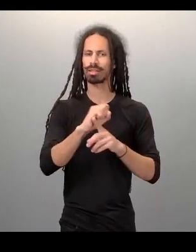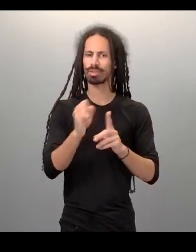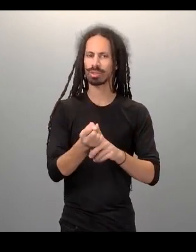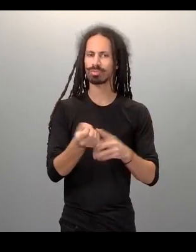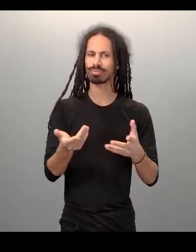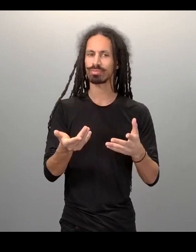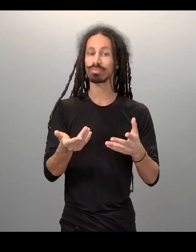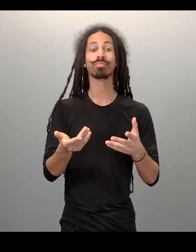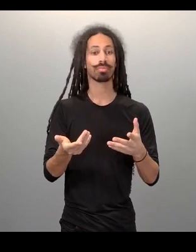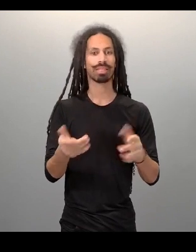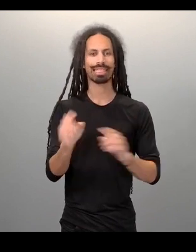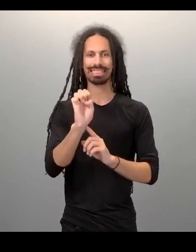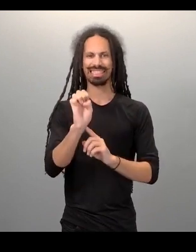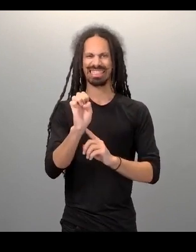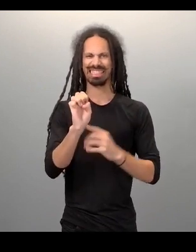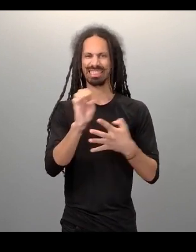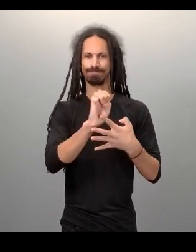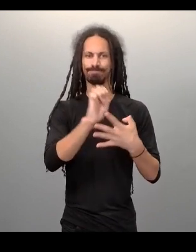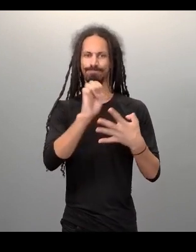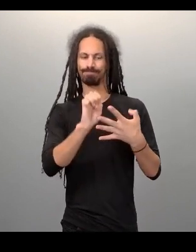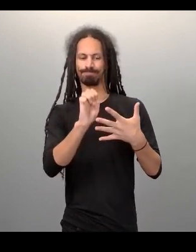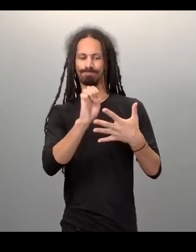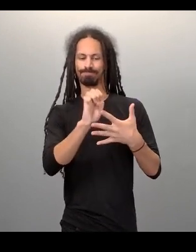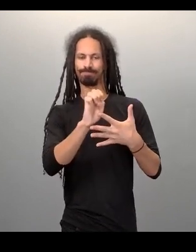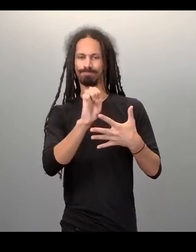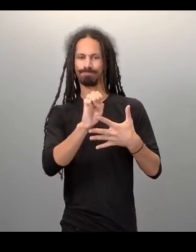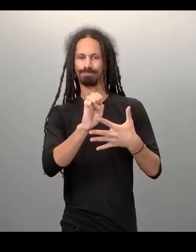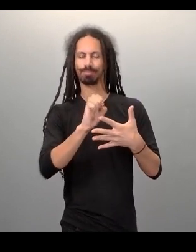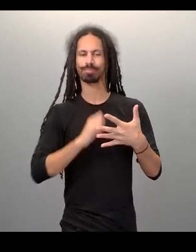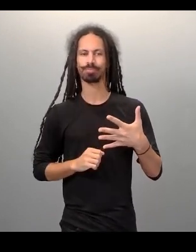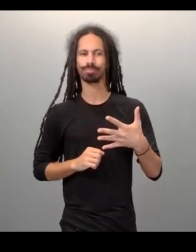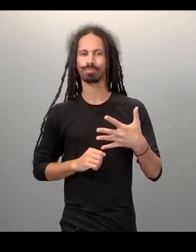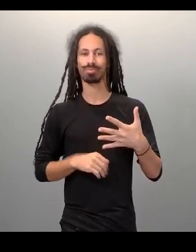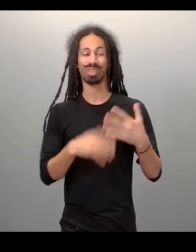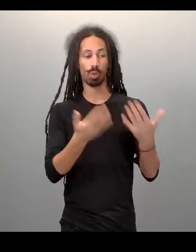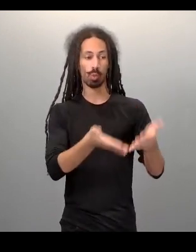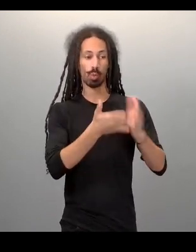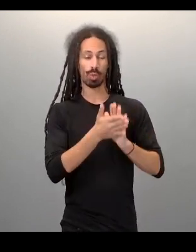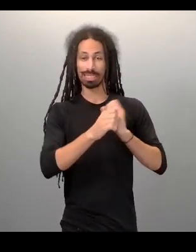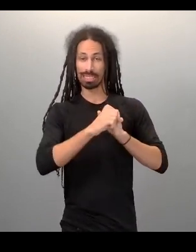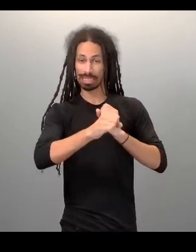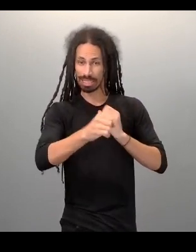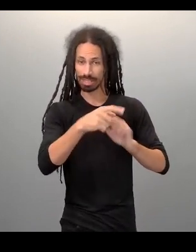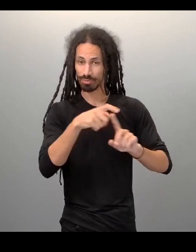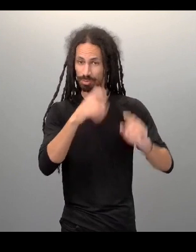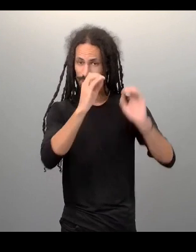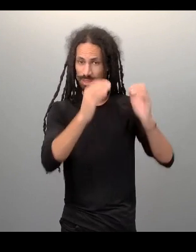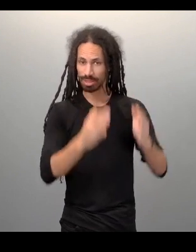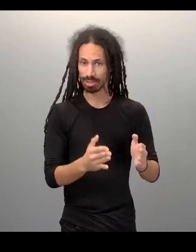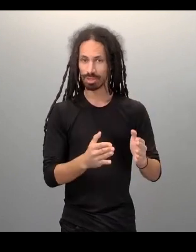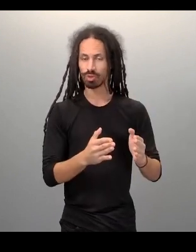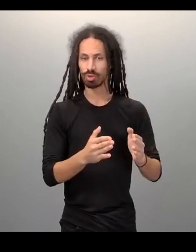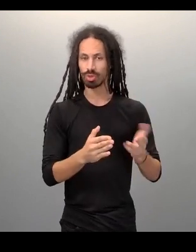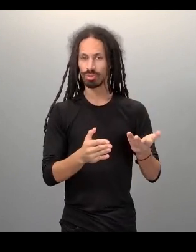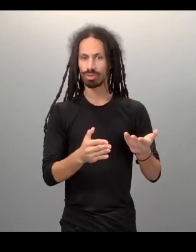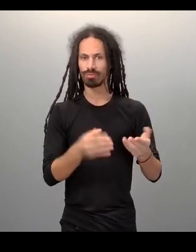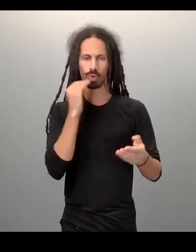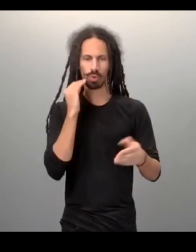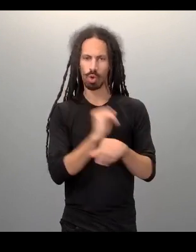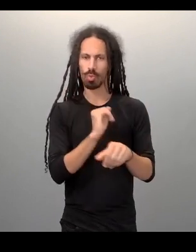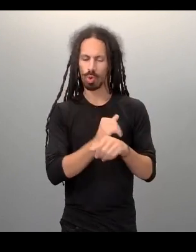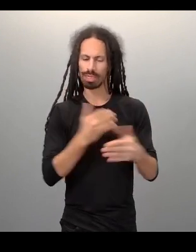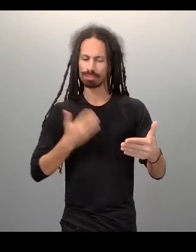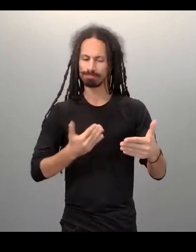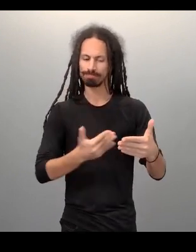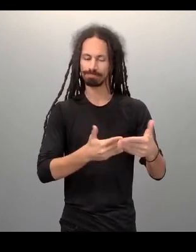email, and that is situation E. You need to request an extension from your instructor on an upcoming assignment. Again,